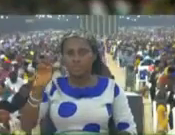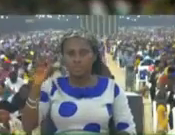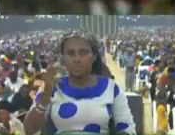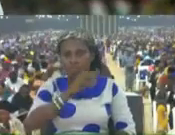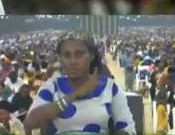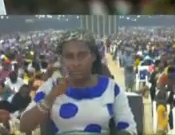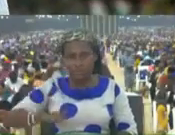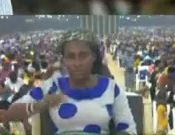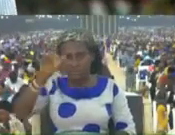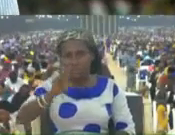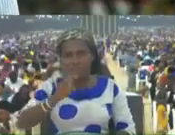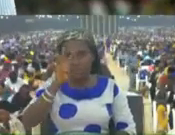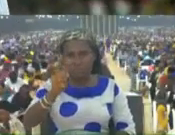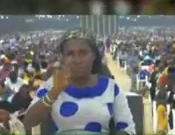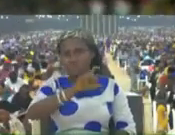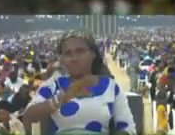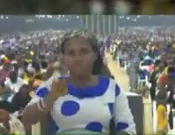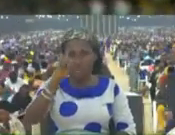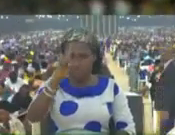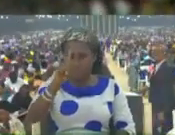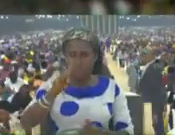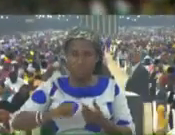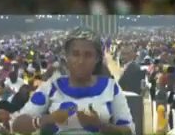from verse 1 to 7,